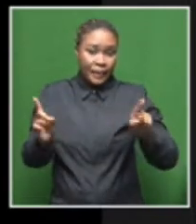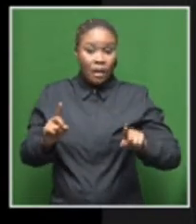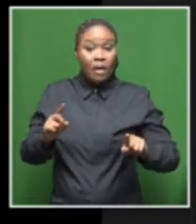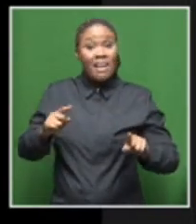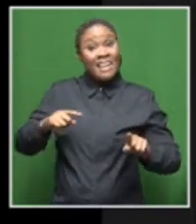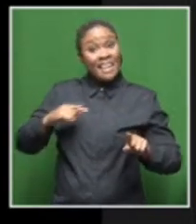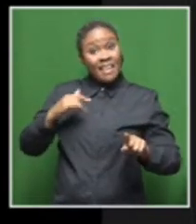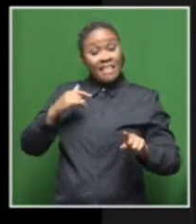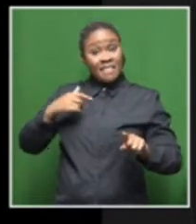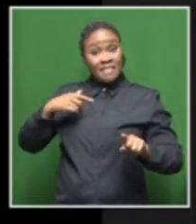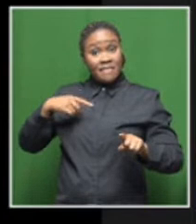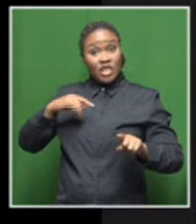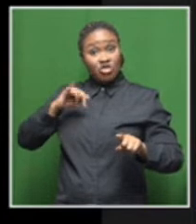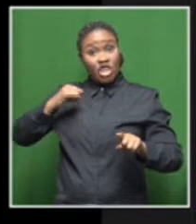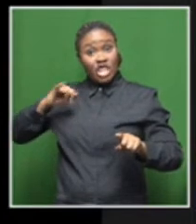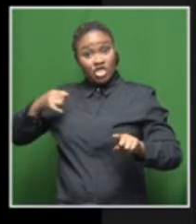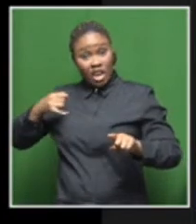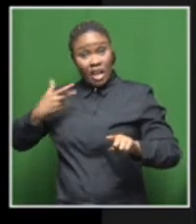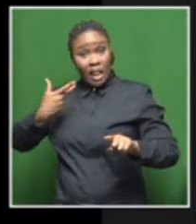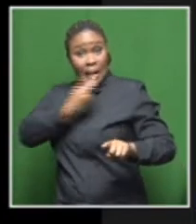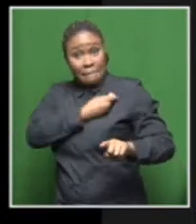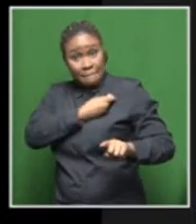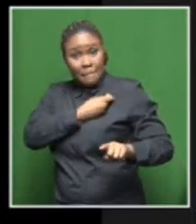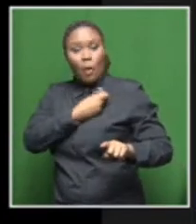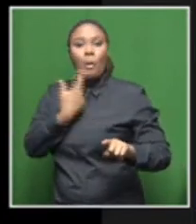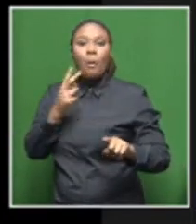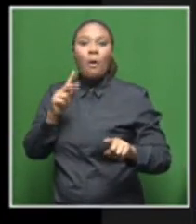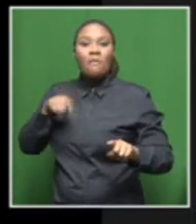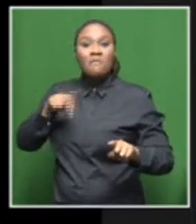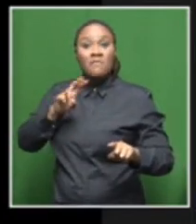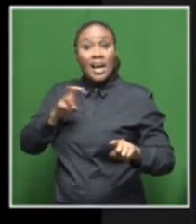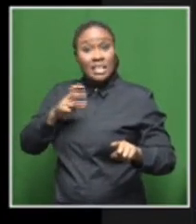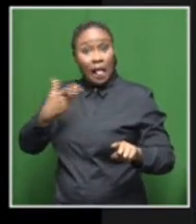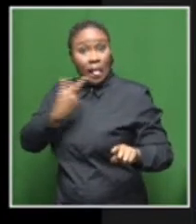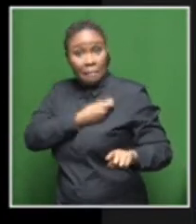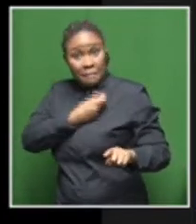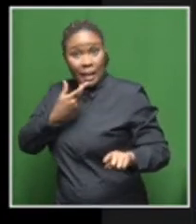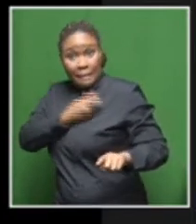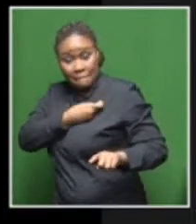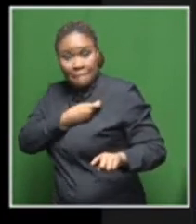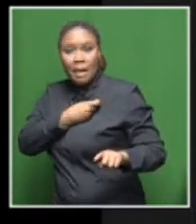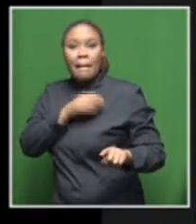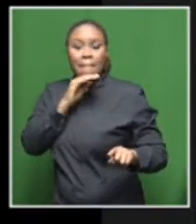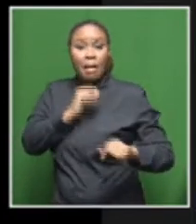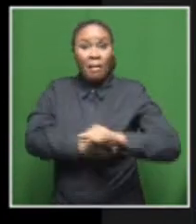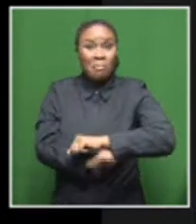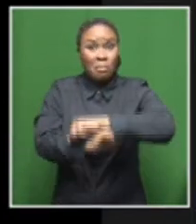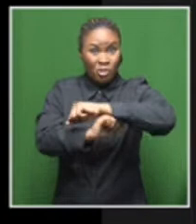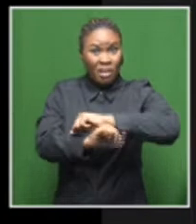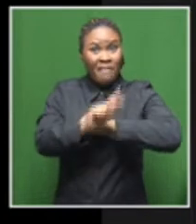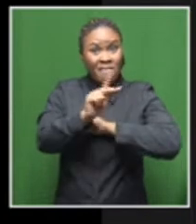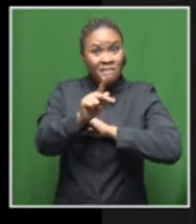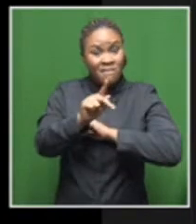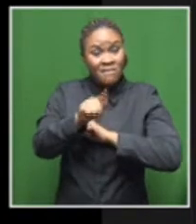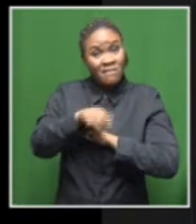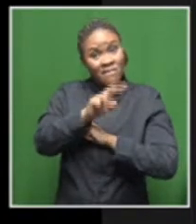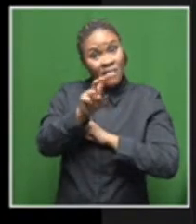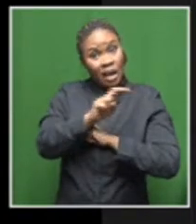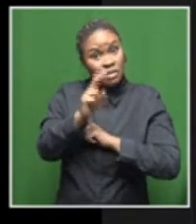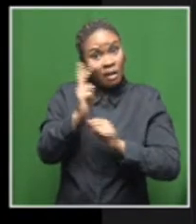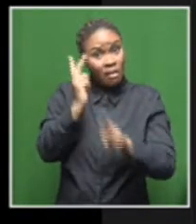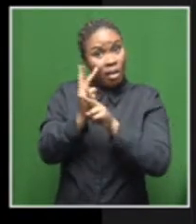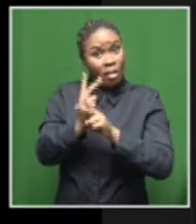as Dr. Chris announced this. The second question, can you elaborate on